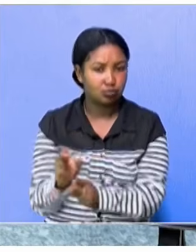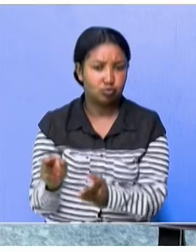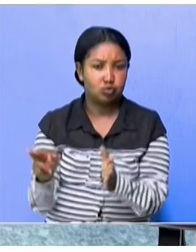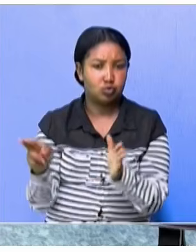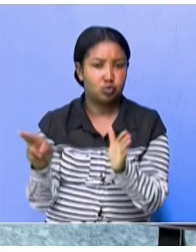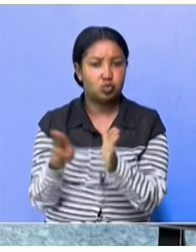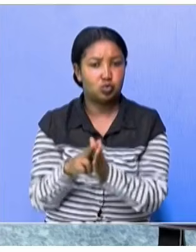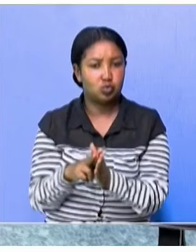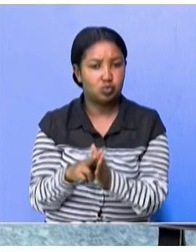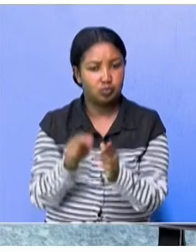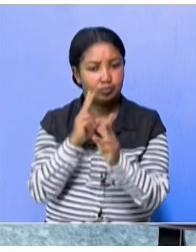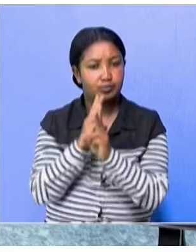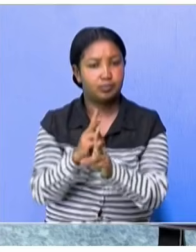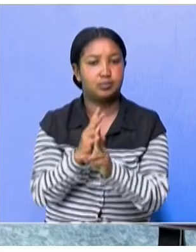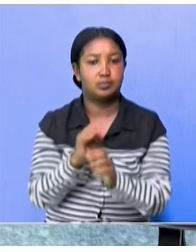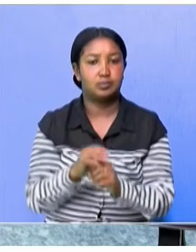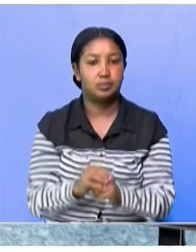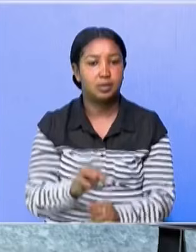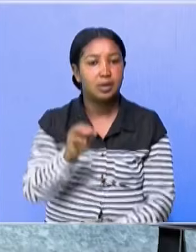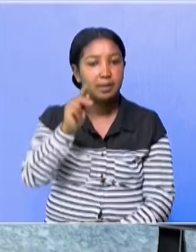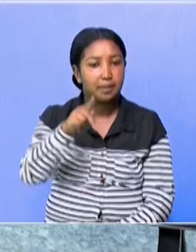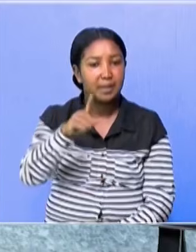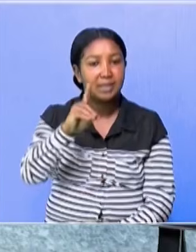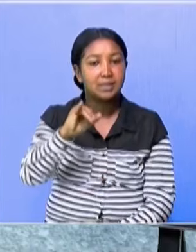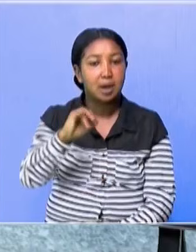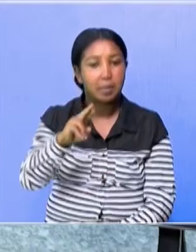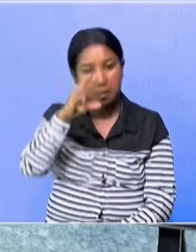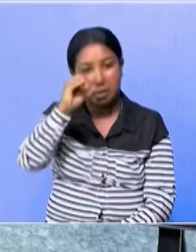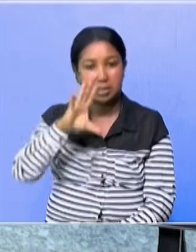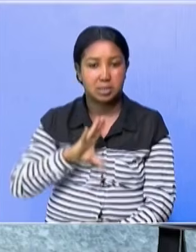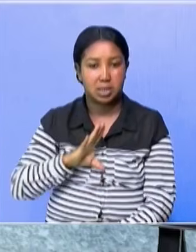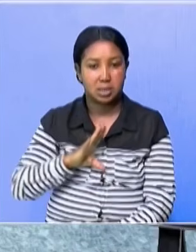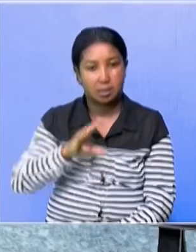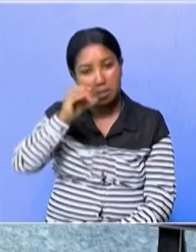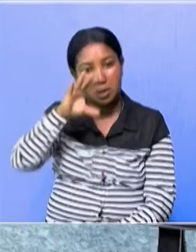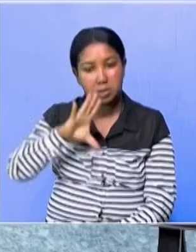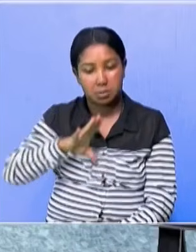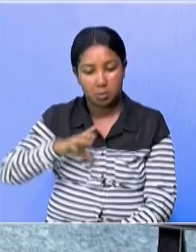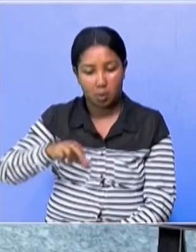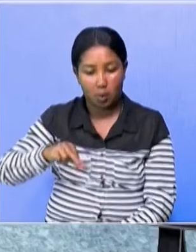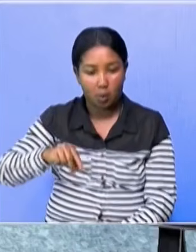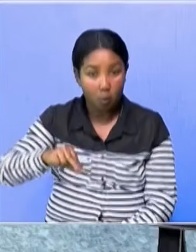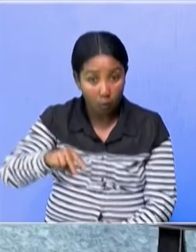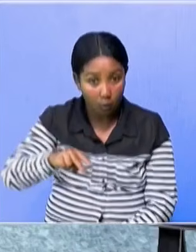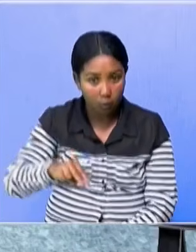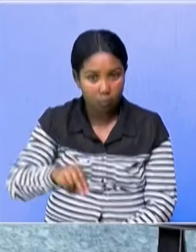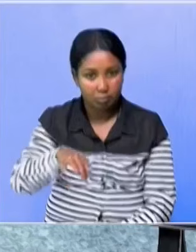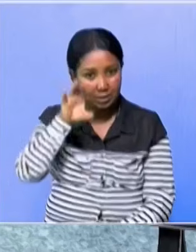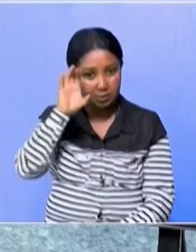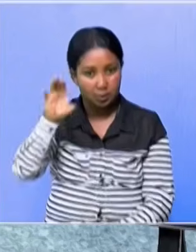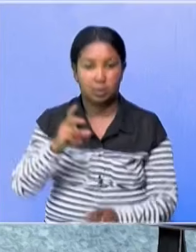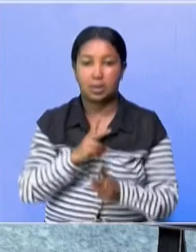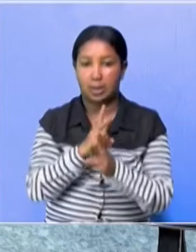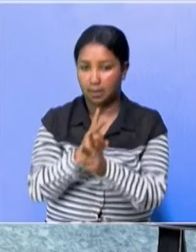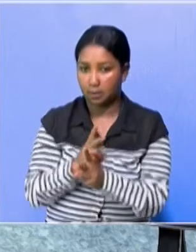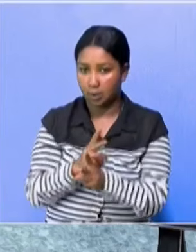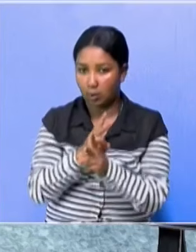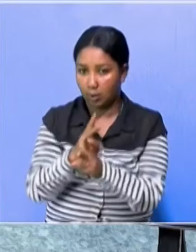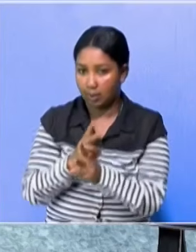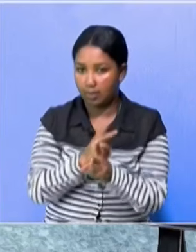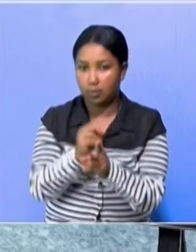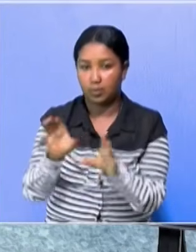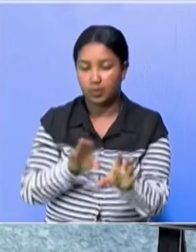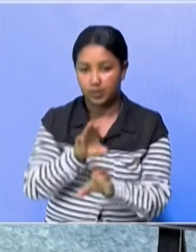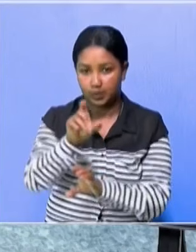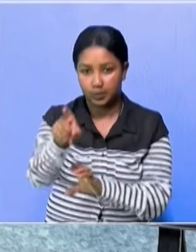No, and this pedestrian stand for what? A person. Yeah. We must keep the rule and regulation of the traffic.